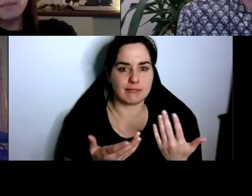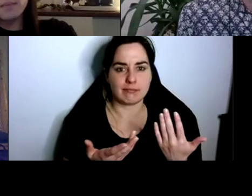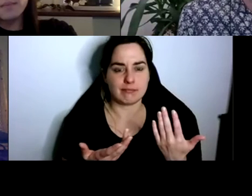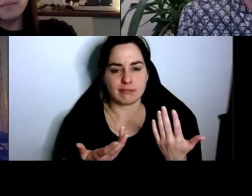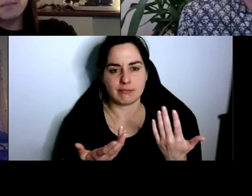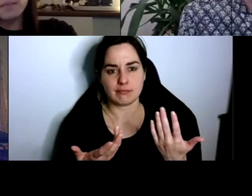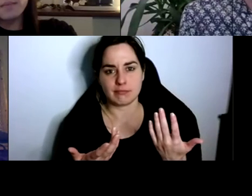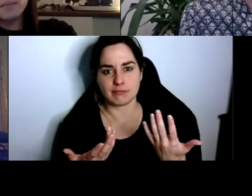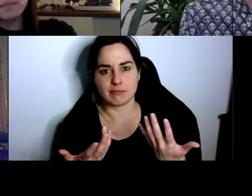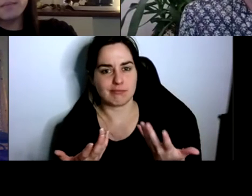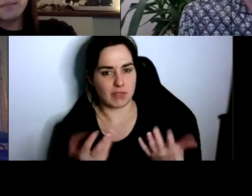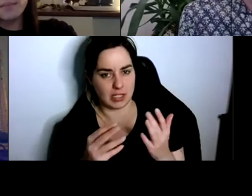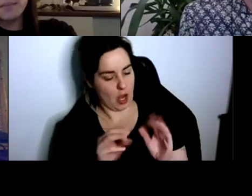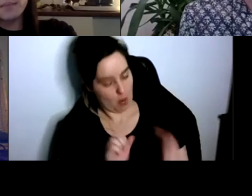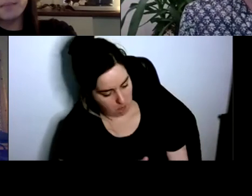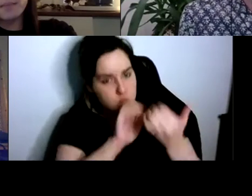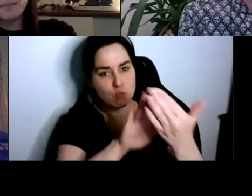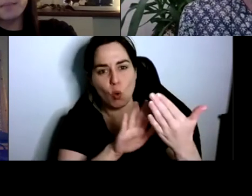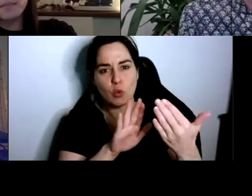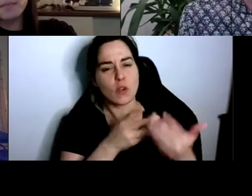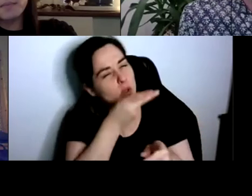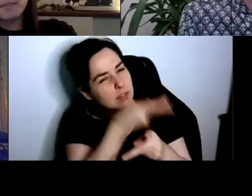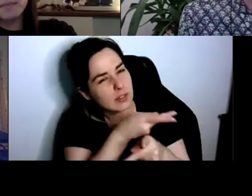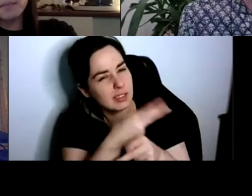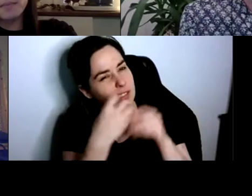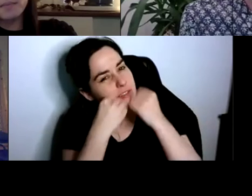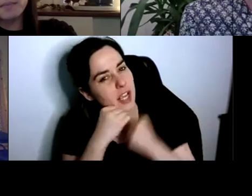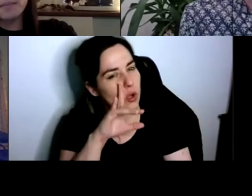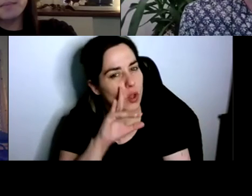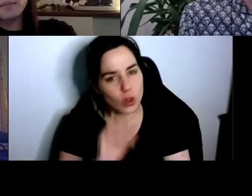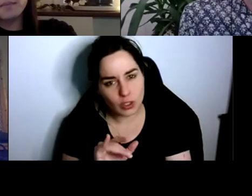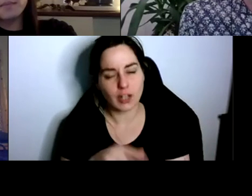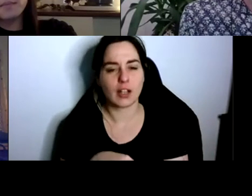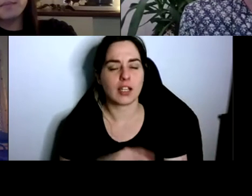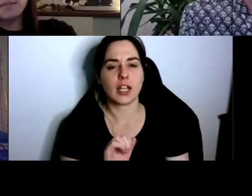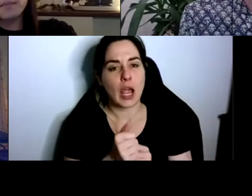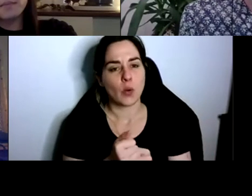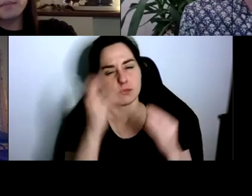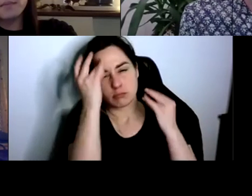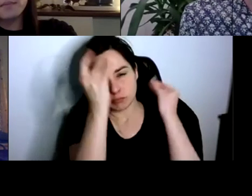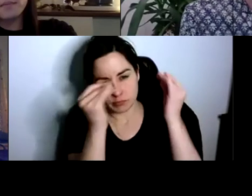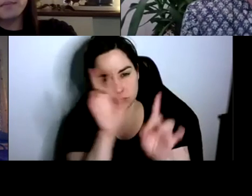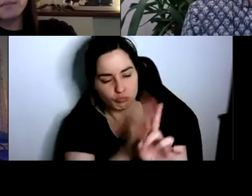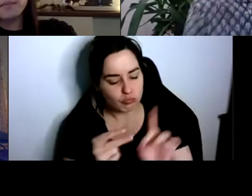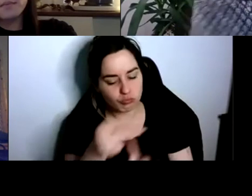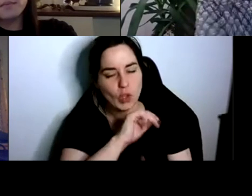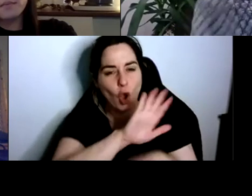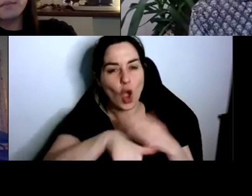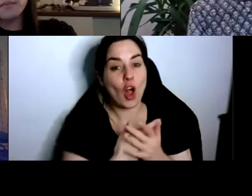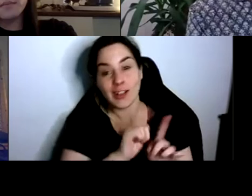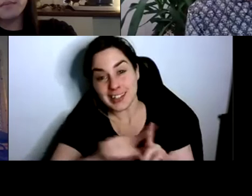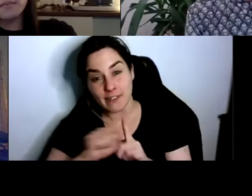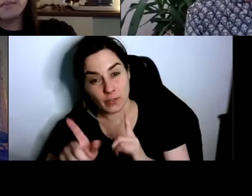taking care of folks and being considerate of all aspects of the